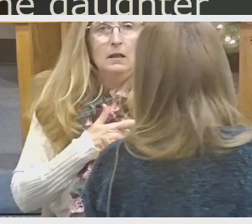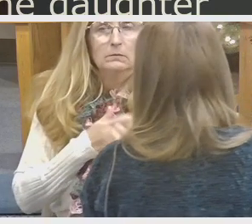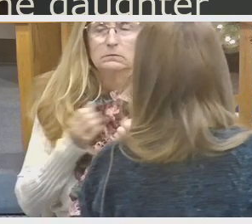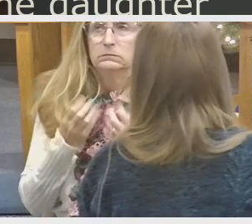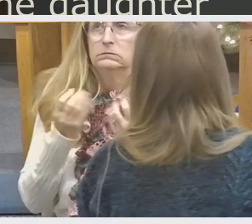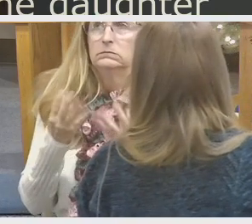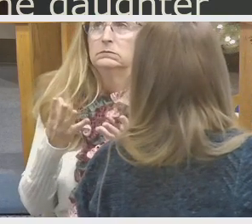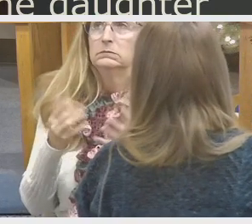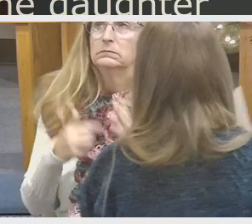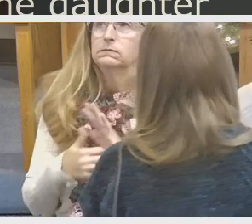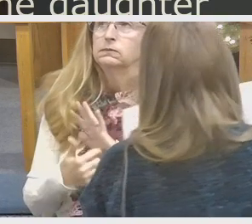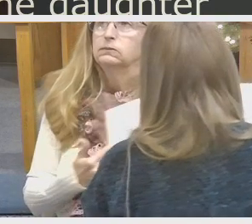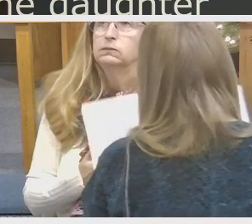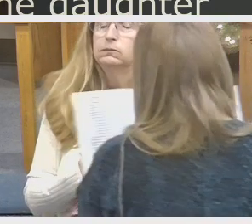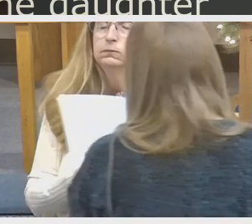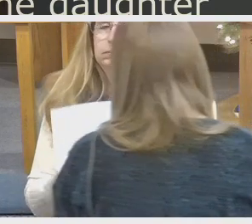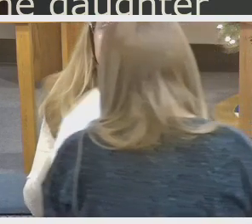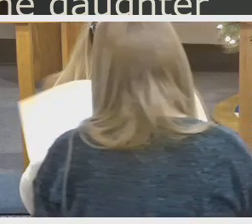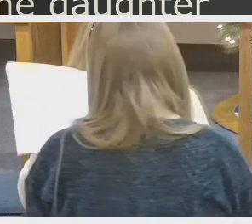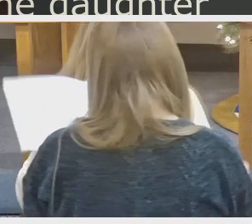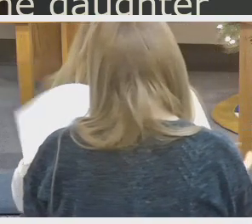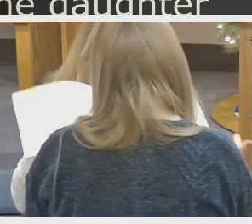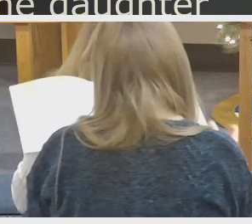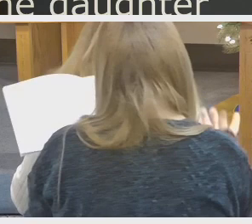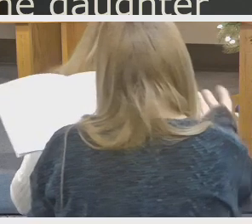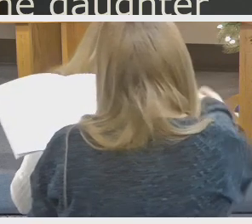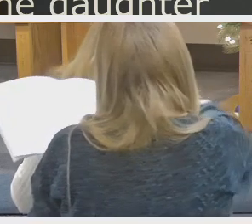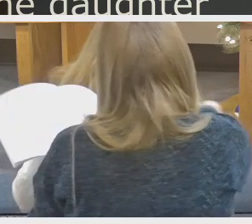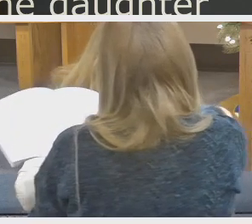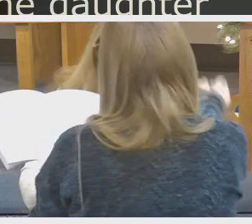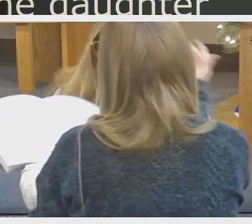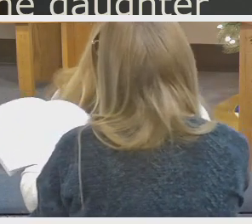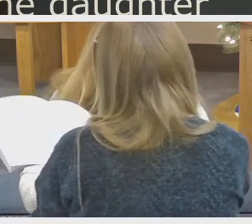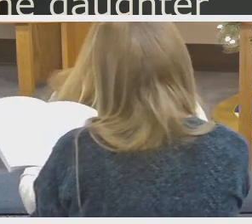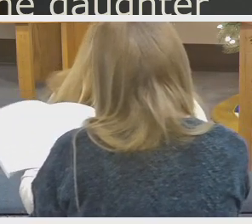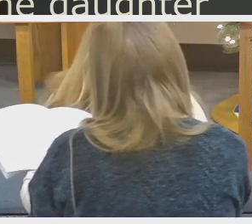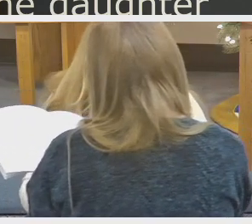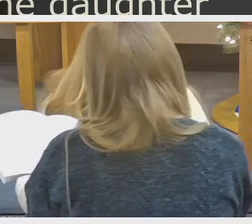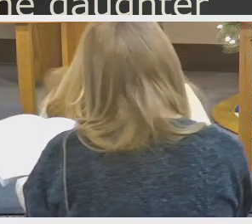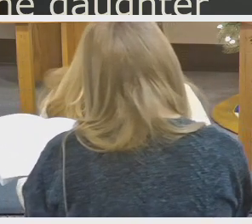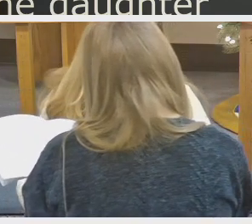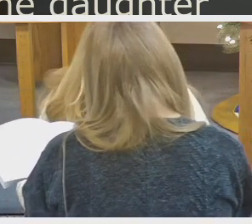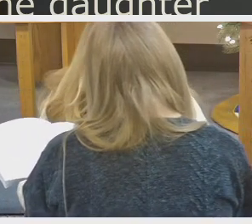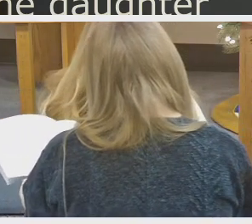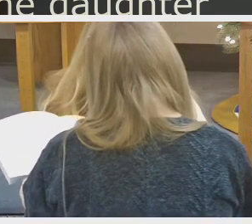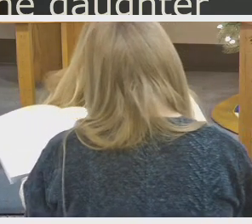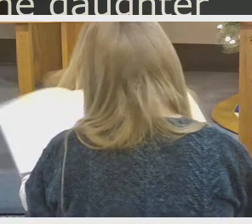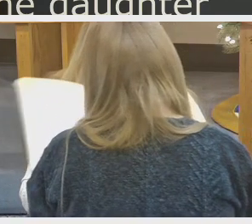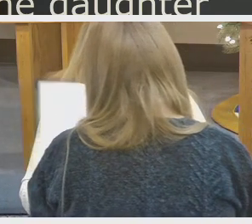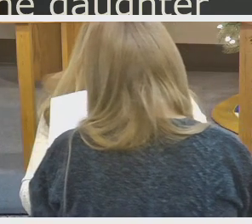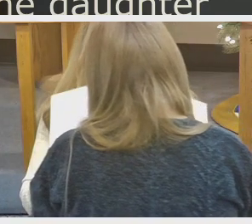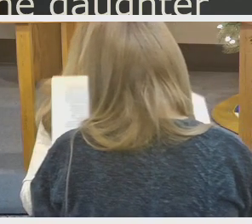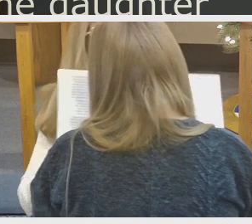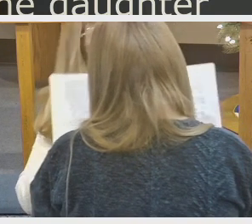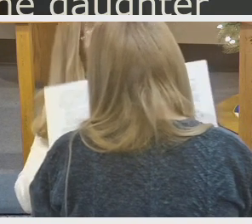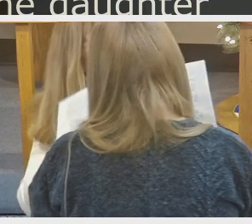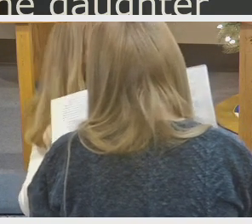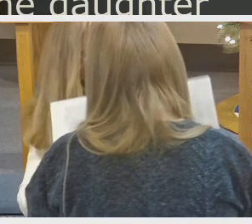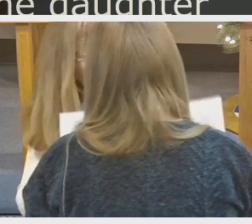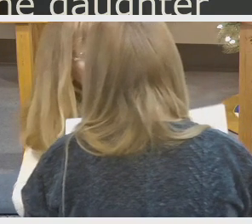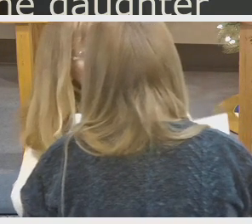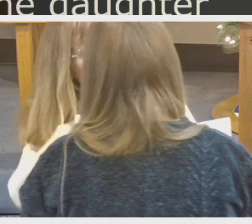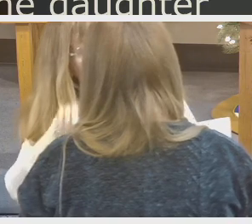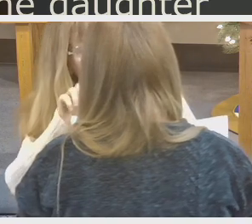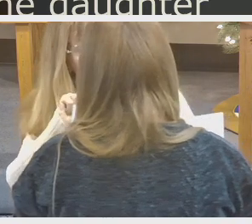and a sword will pierce your own soul too." There was also a prophet, Anna, the daughter